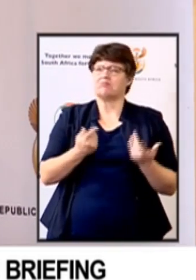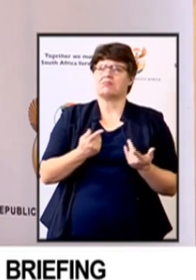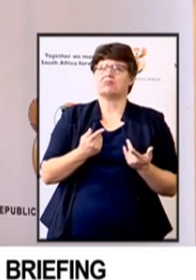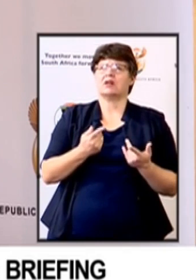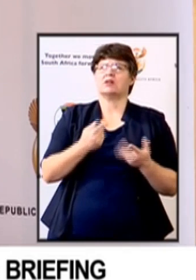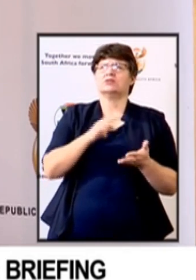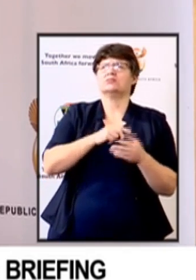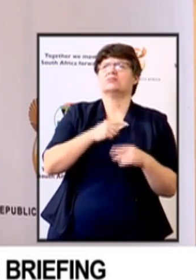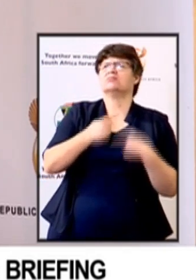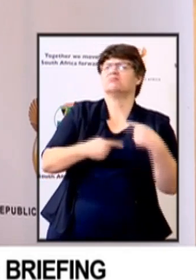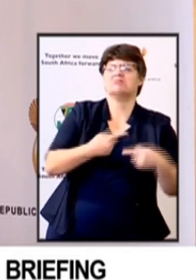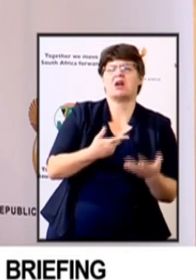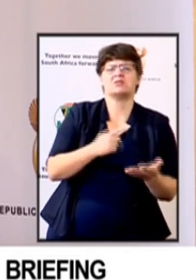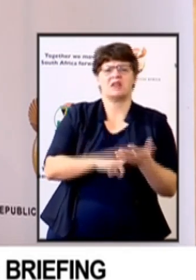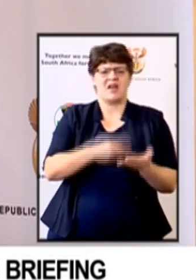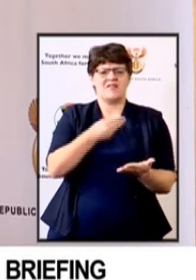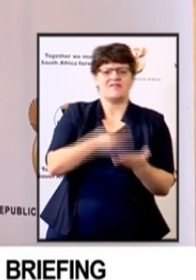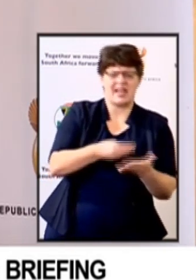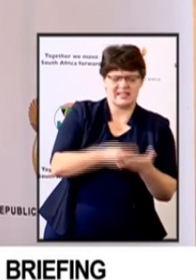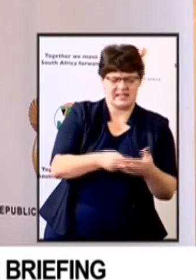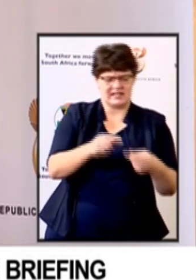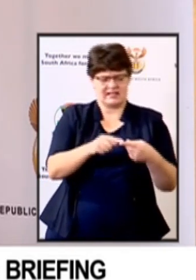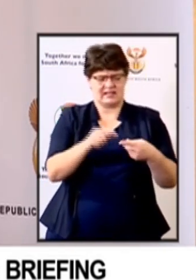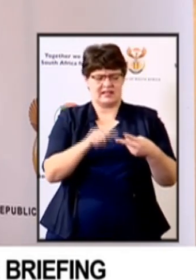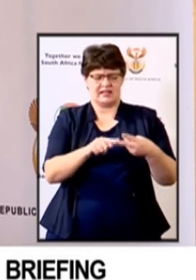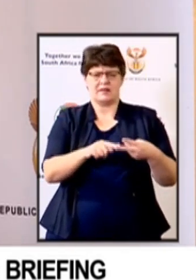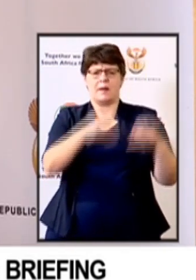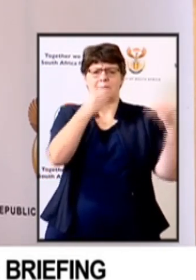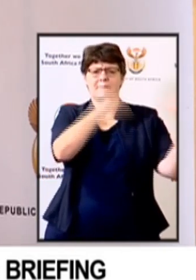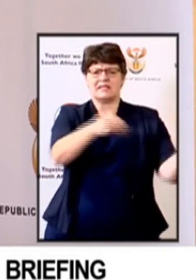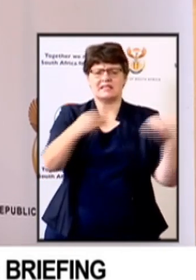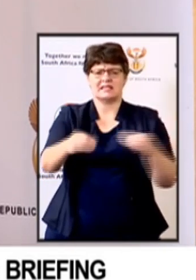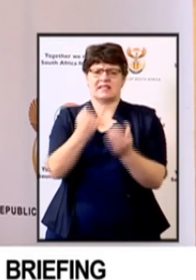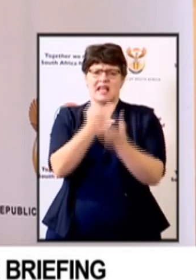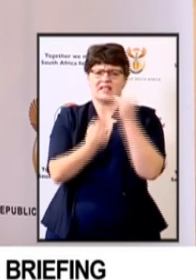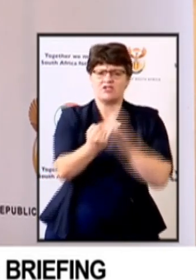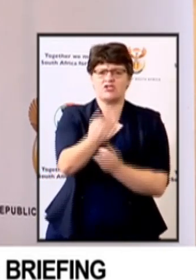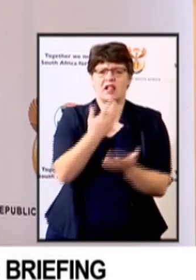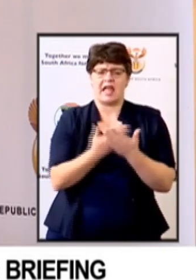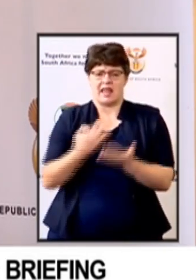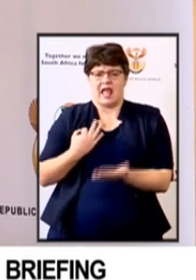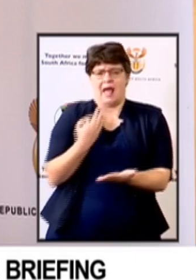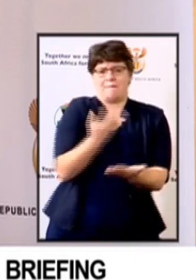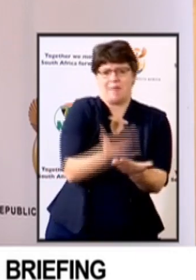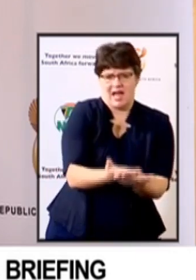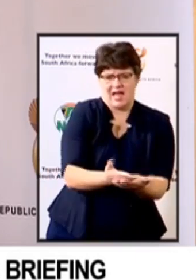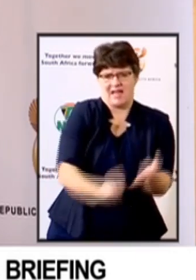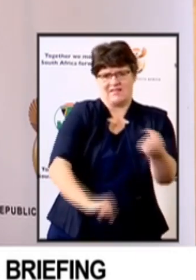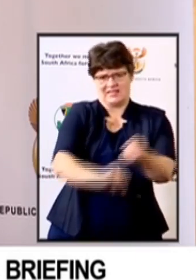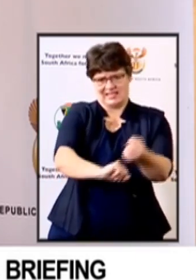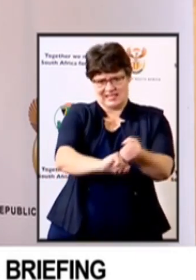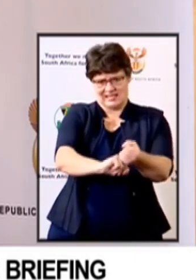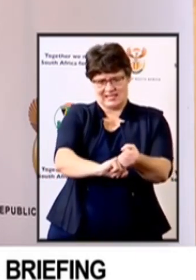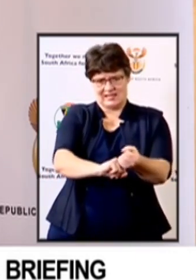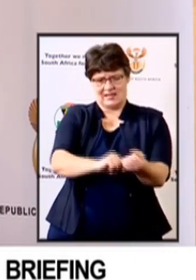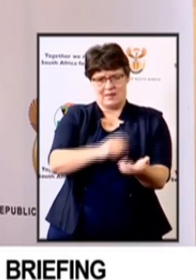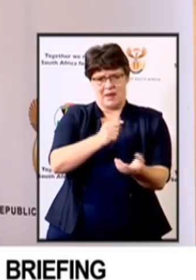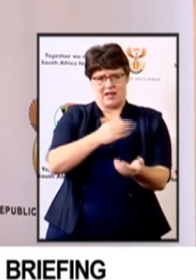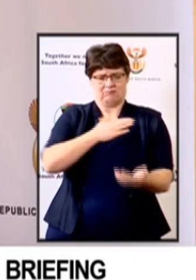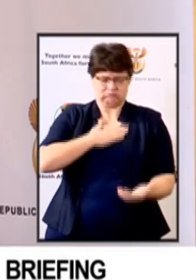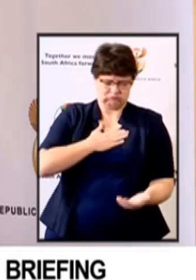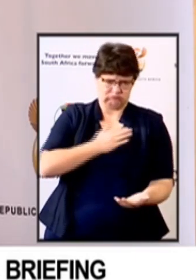and criteria thereof of business and individuals who needed assistance in this particular period.